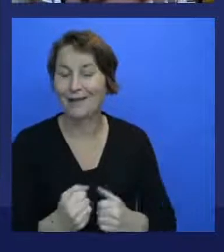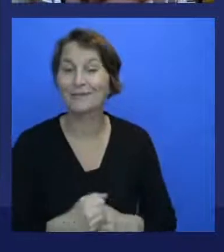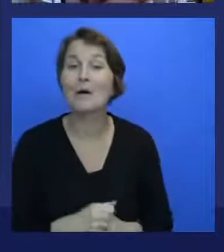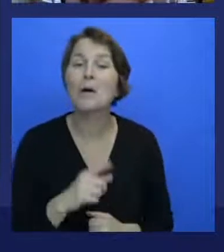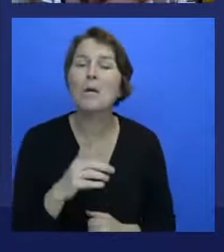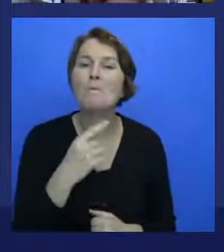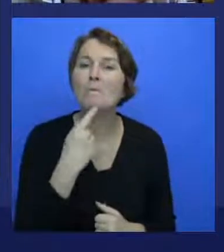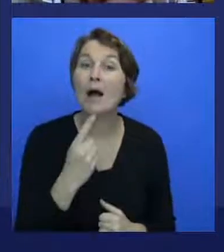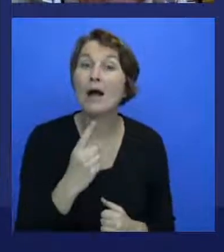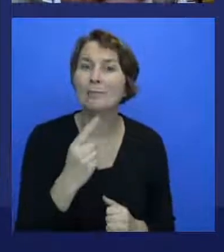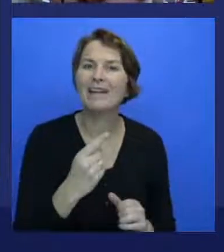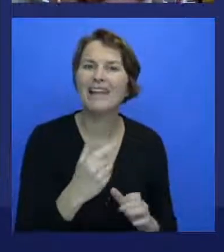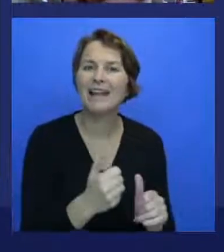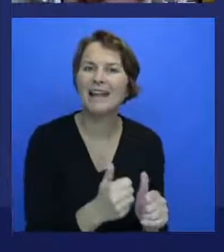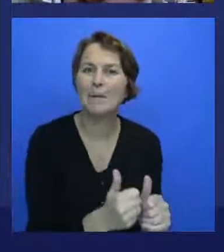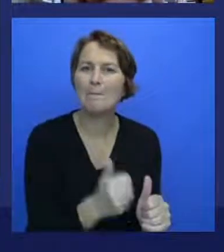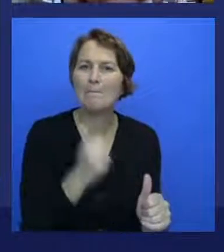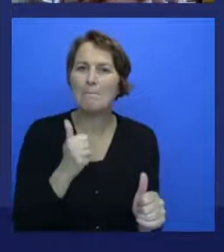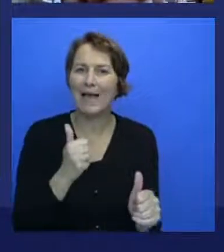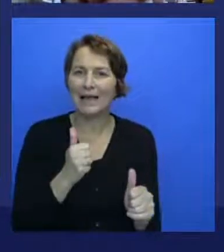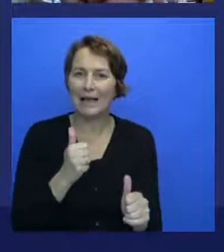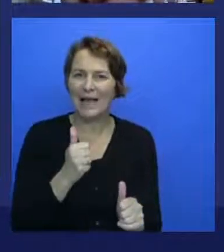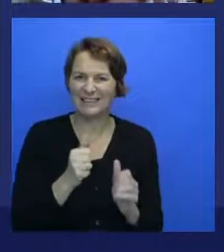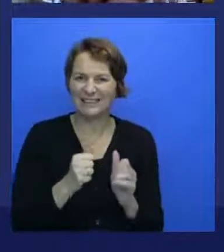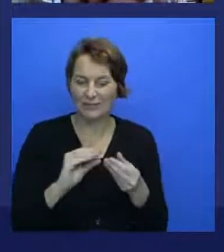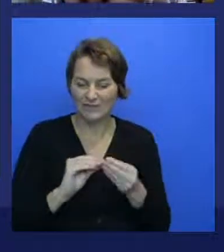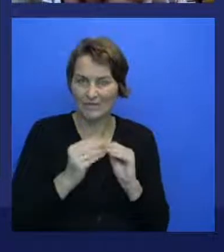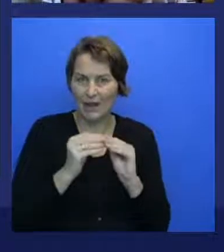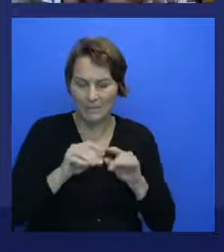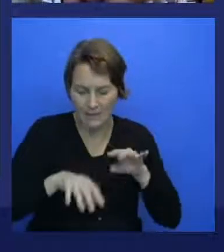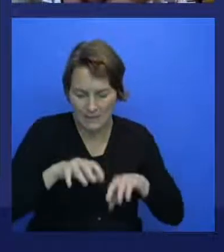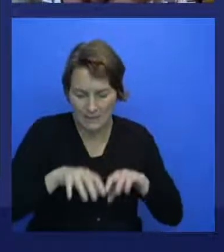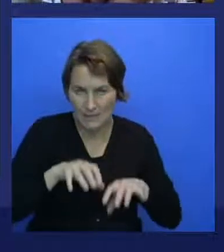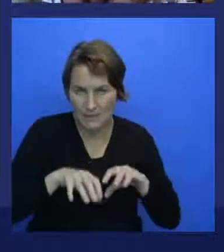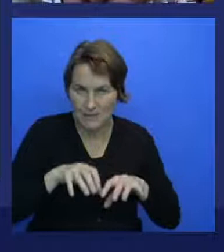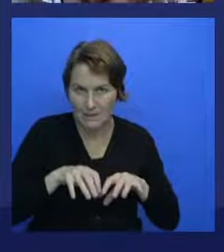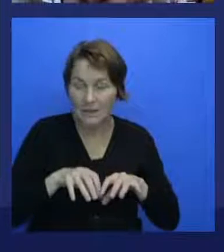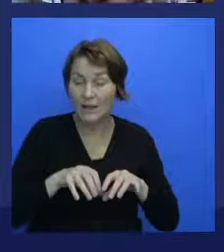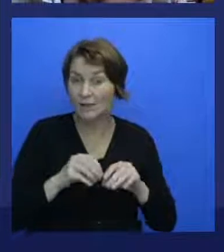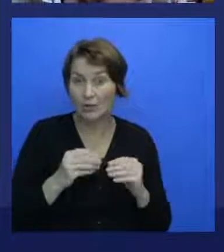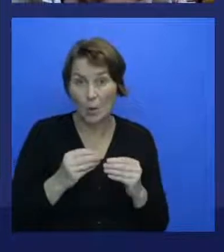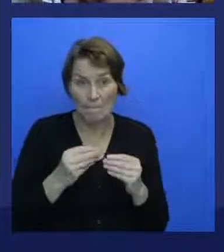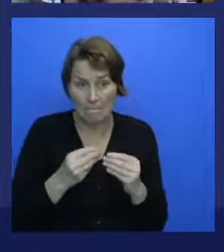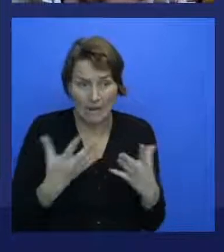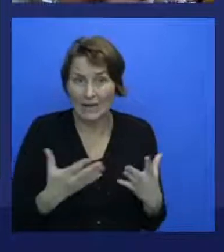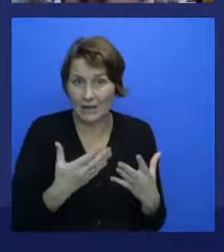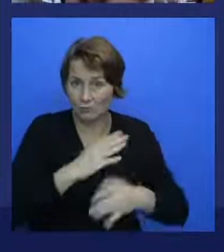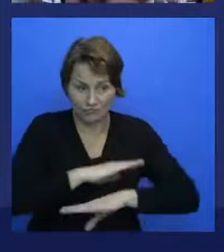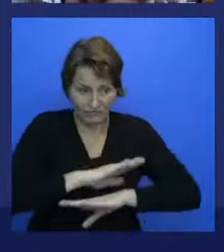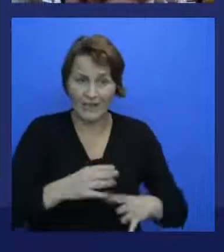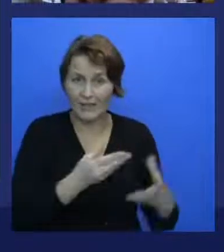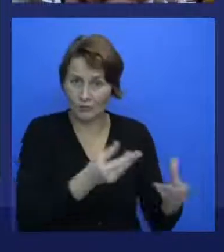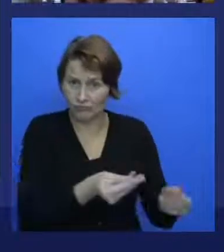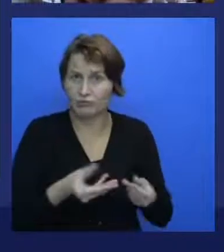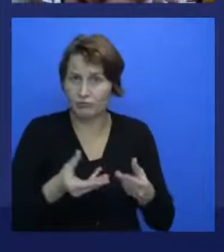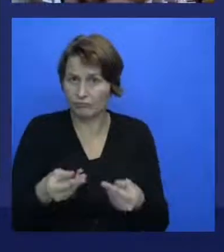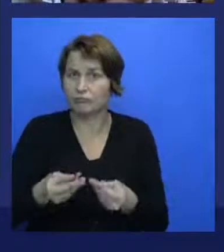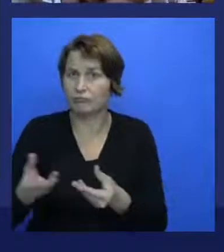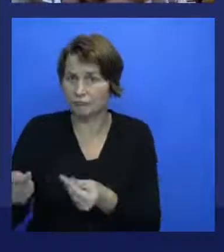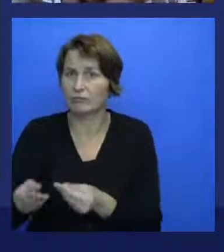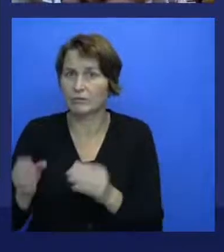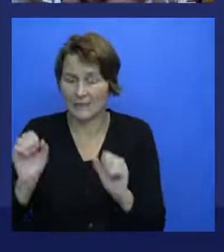web development, and there are lots of great out-of-the-box tools, including